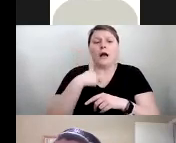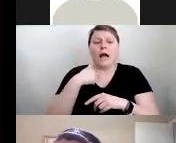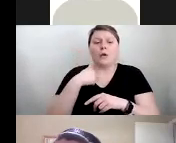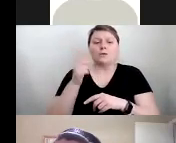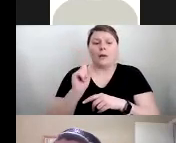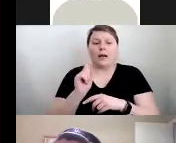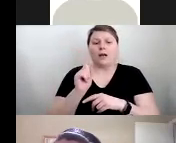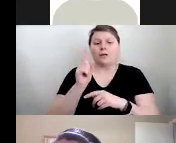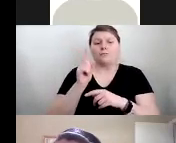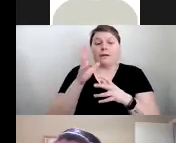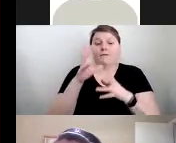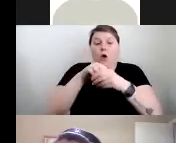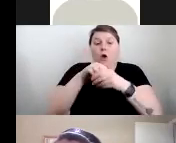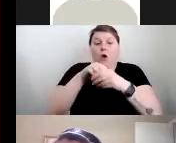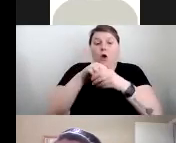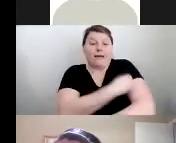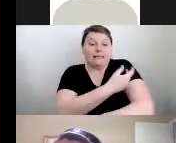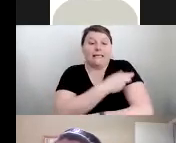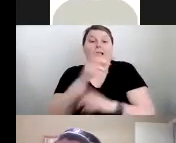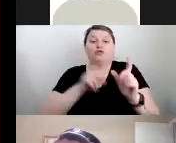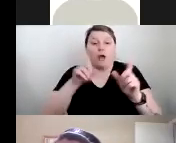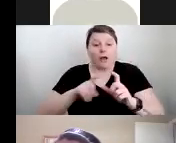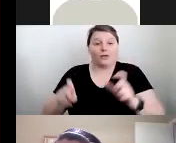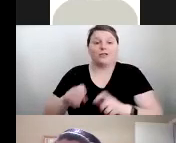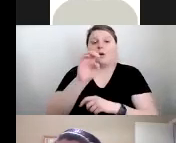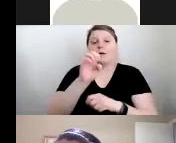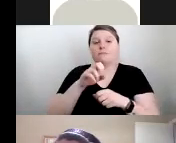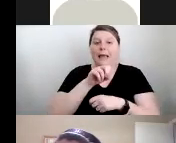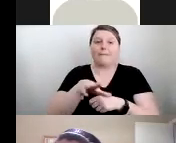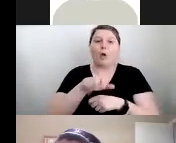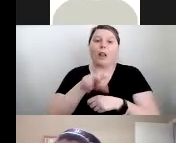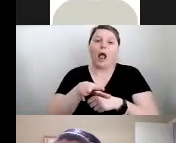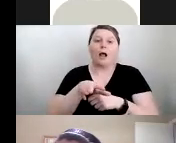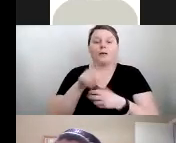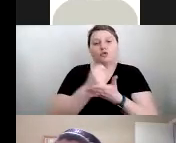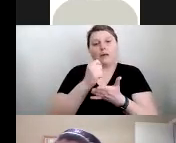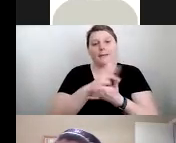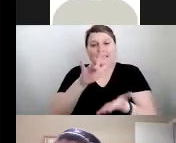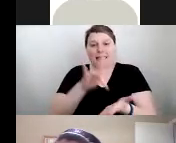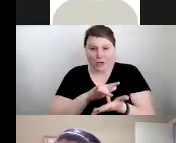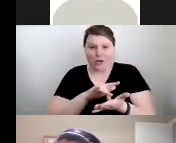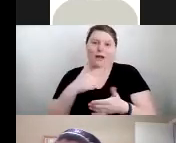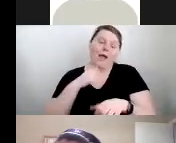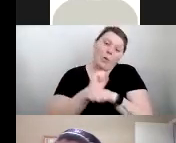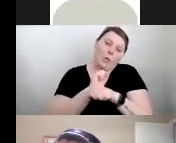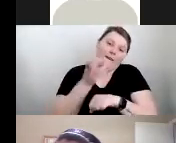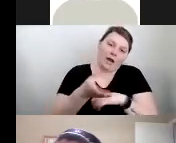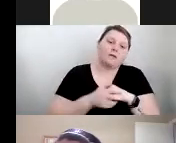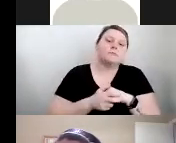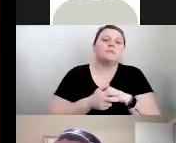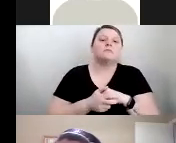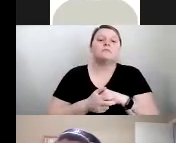vaccine trial. And here's one of the Ebola treatment centers where I worked. Some are a little bit